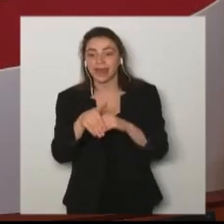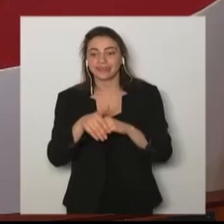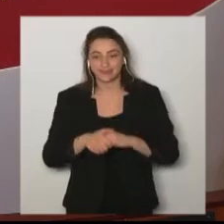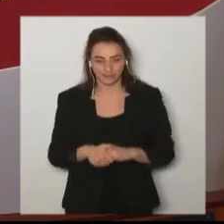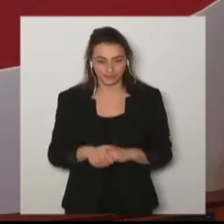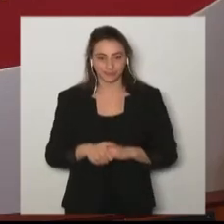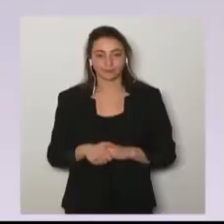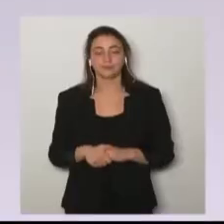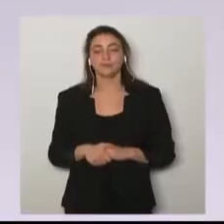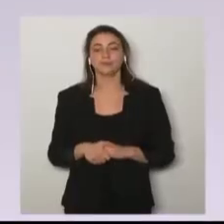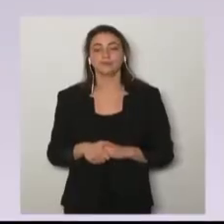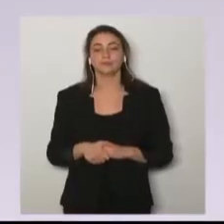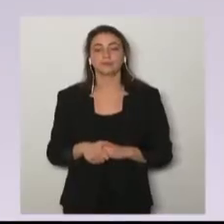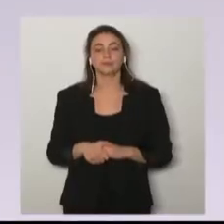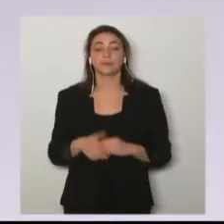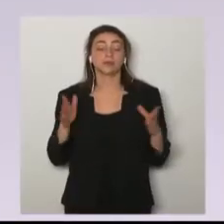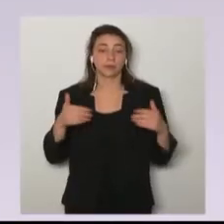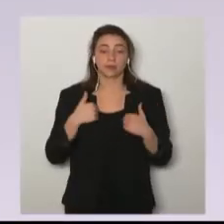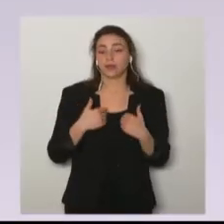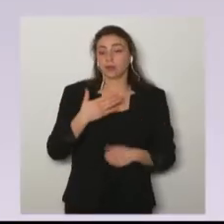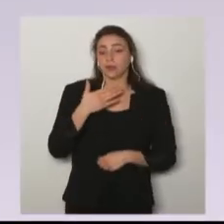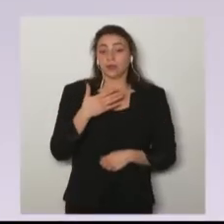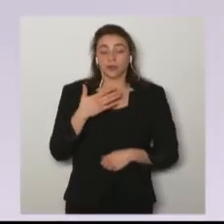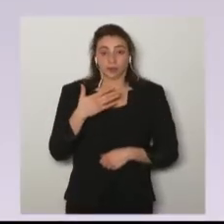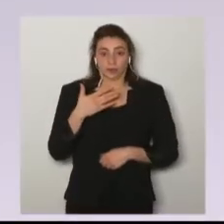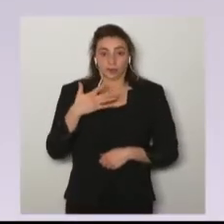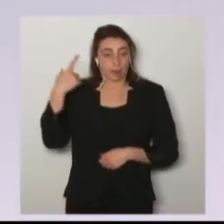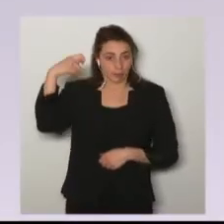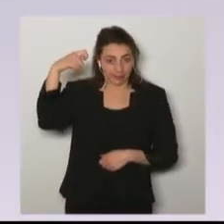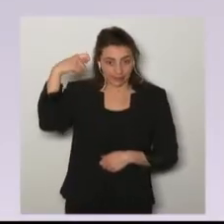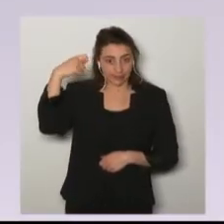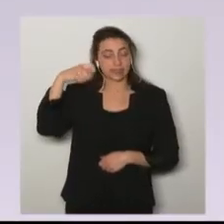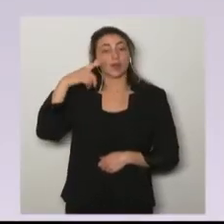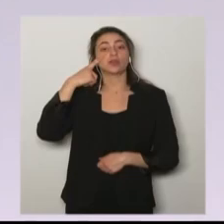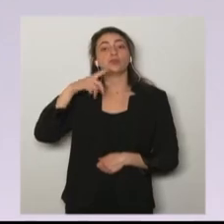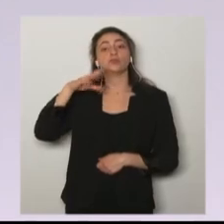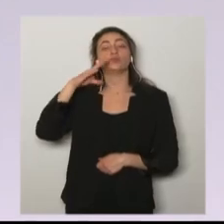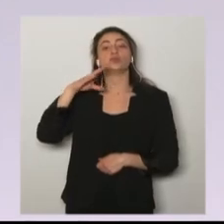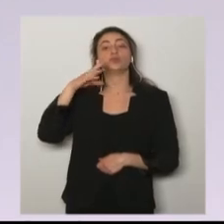emploi pendant sa présidence de l'Union européenne.